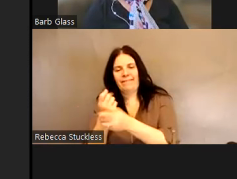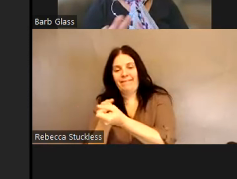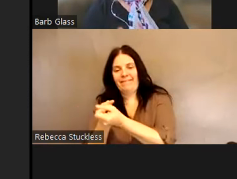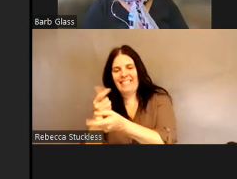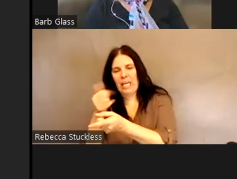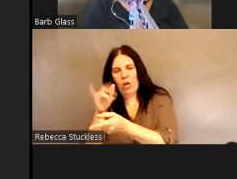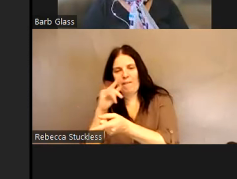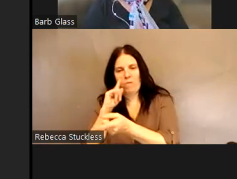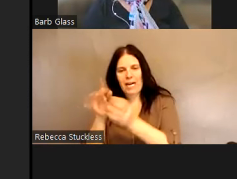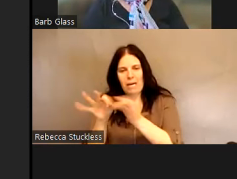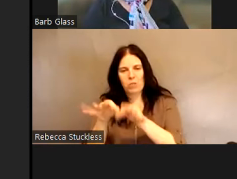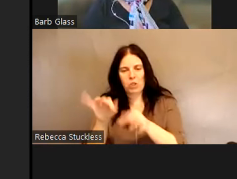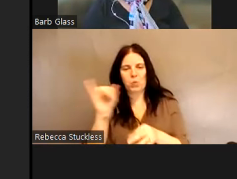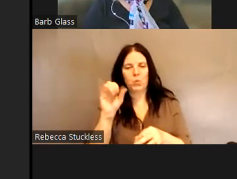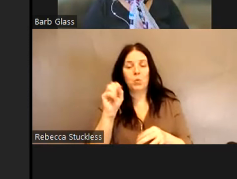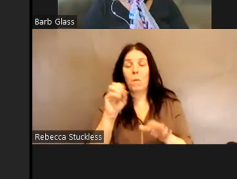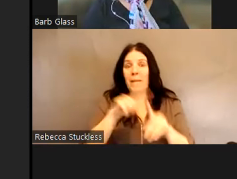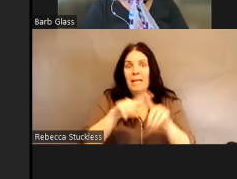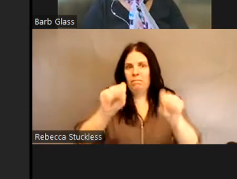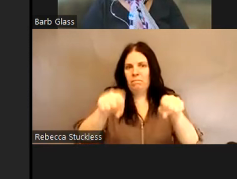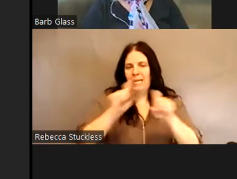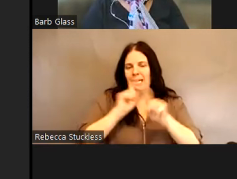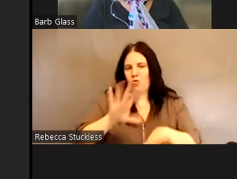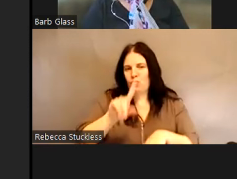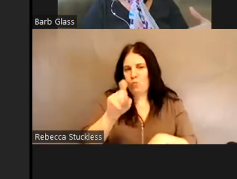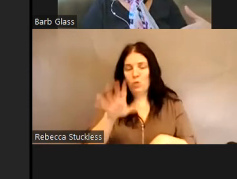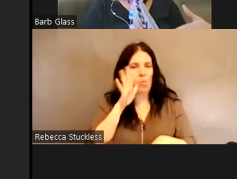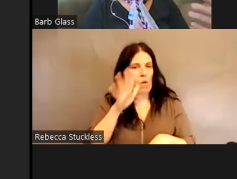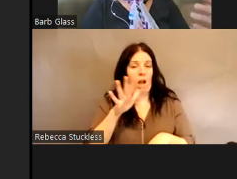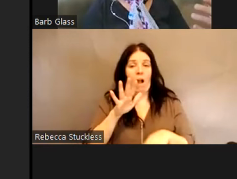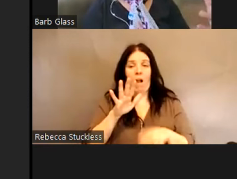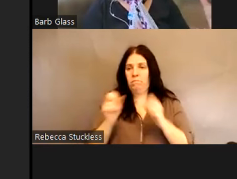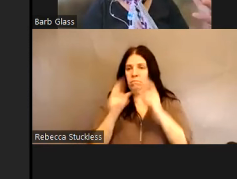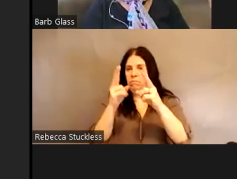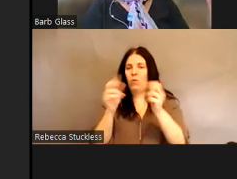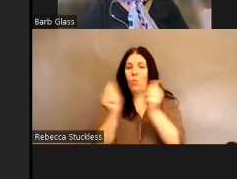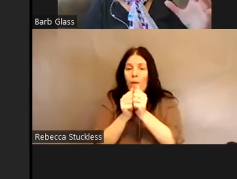yes, absolutely, this will be available with captioning, and then